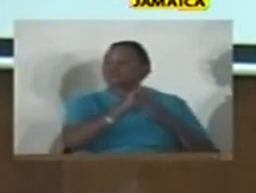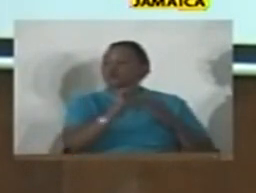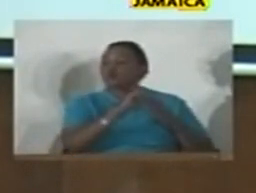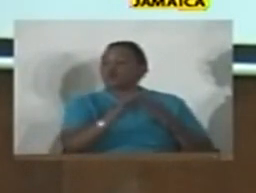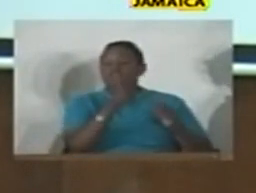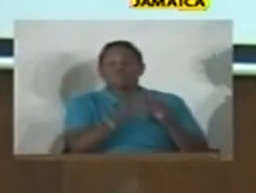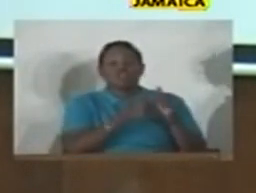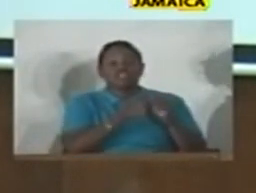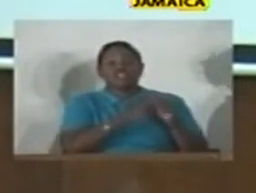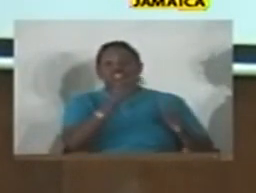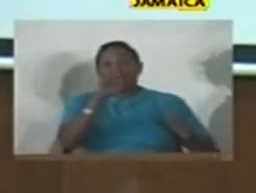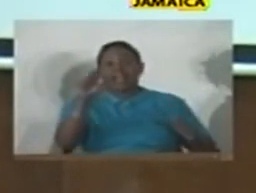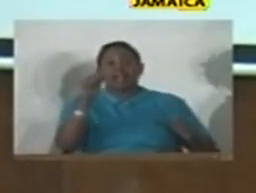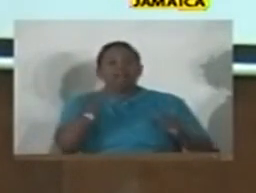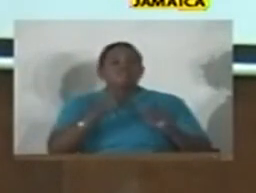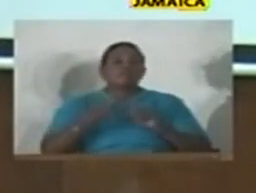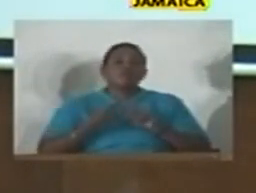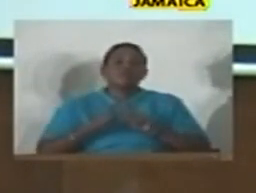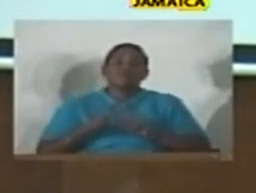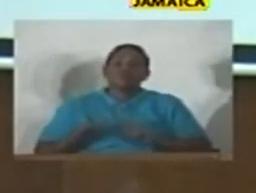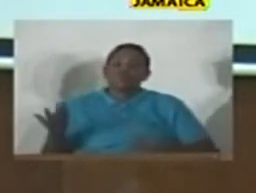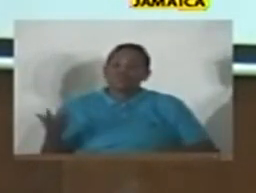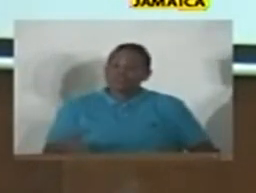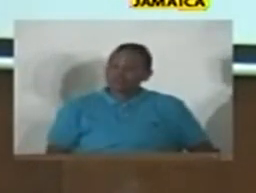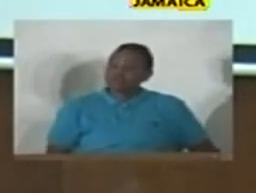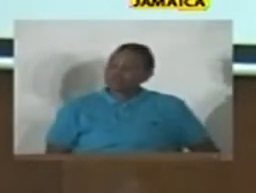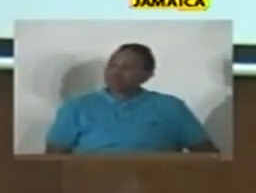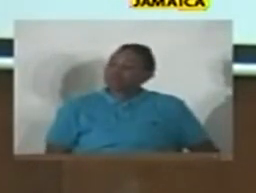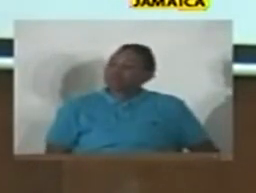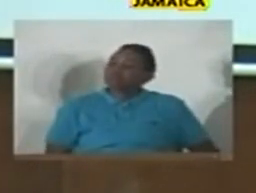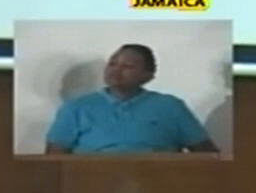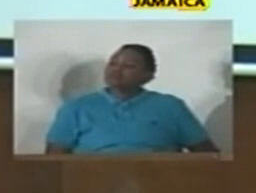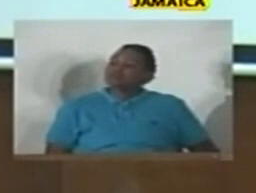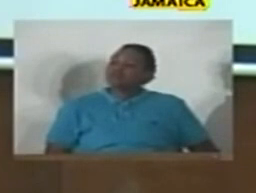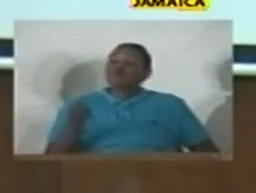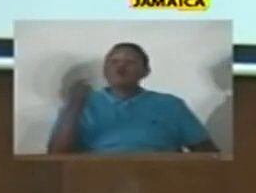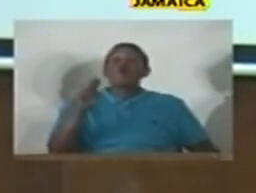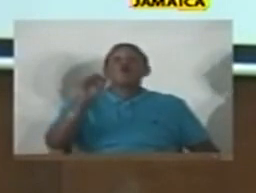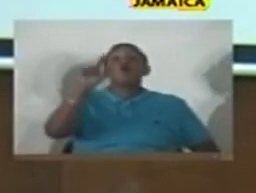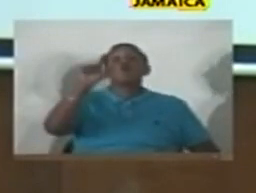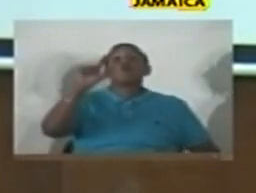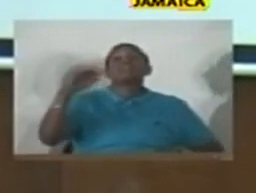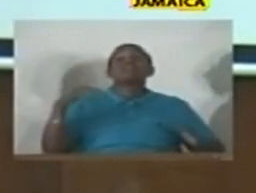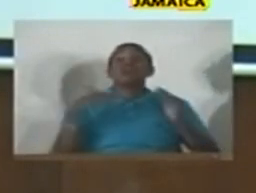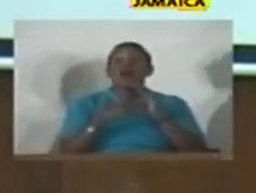per acre per month, or